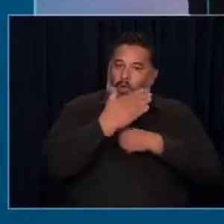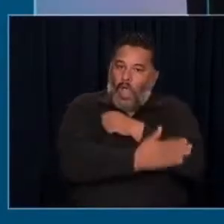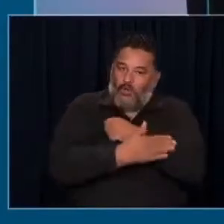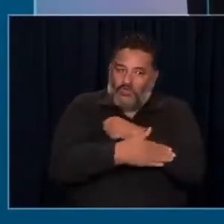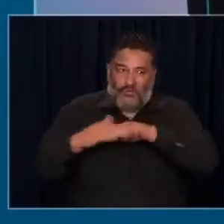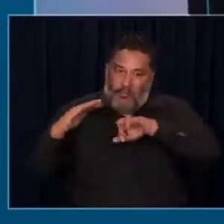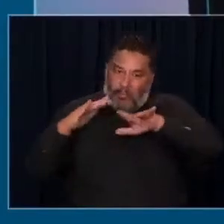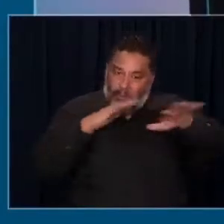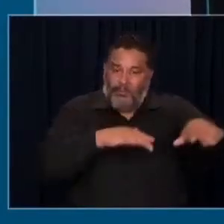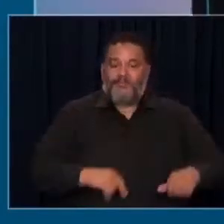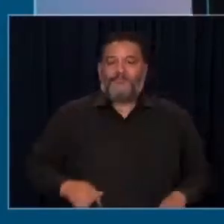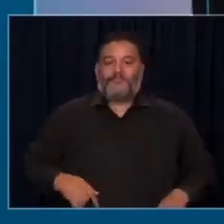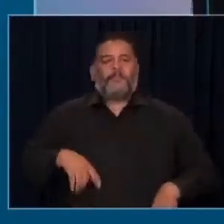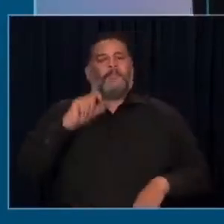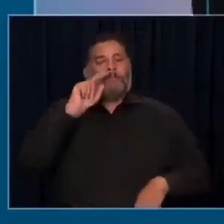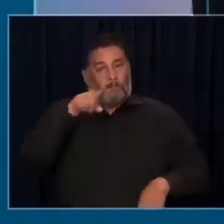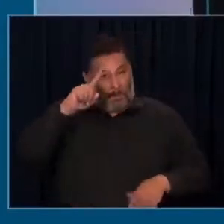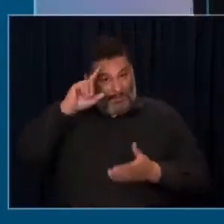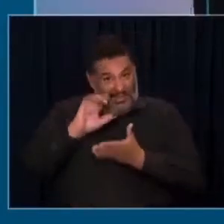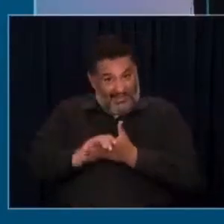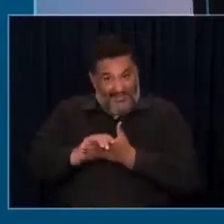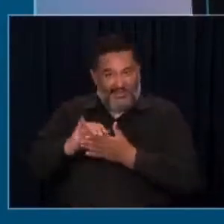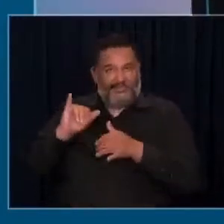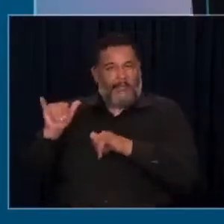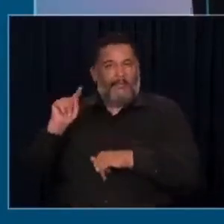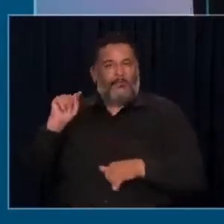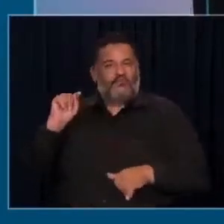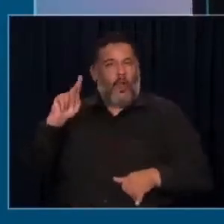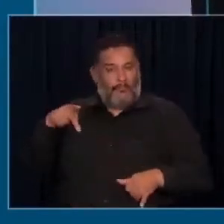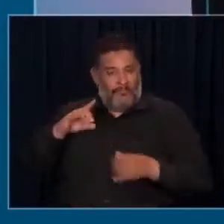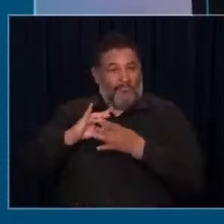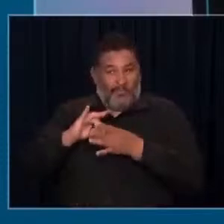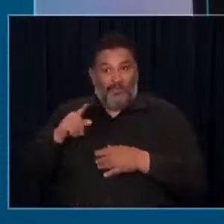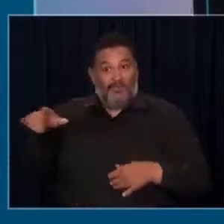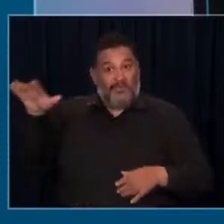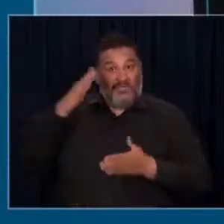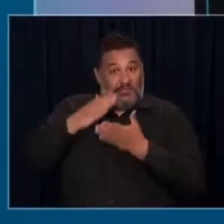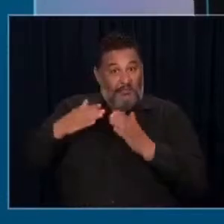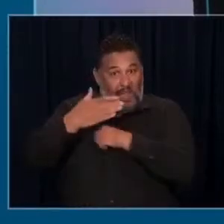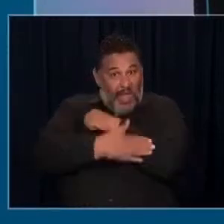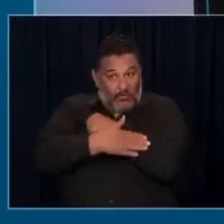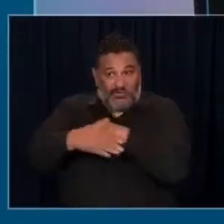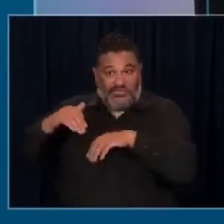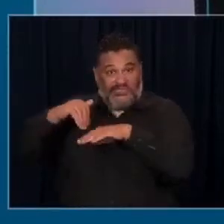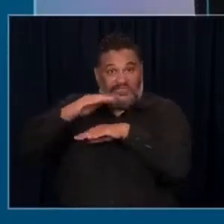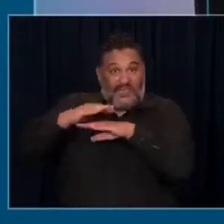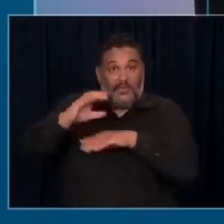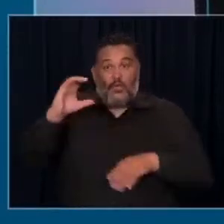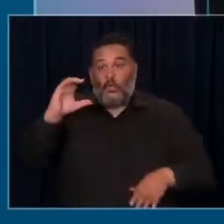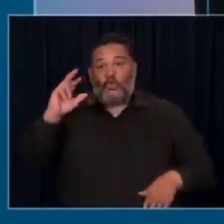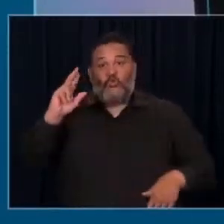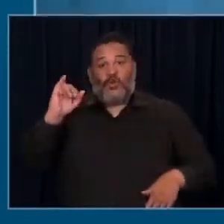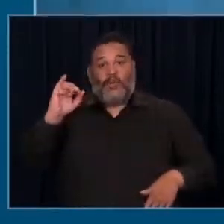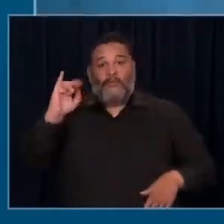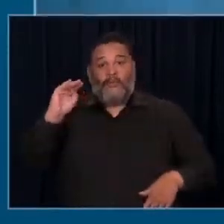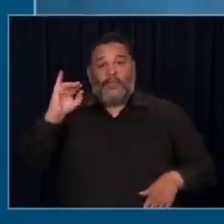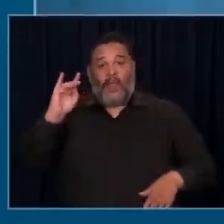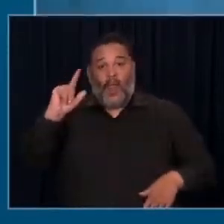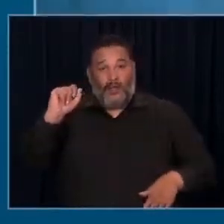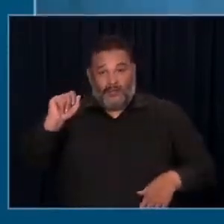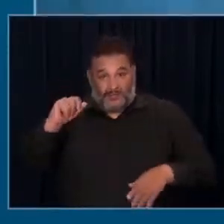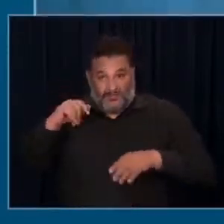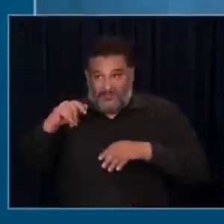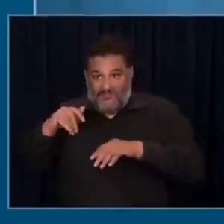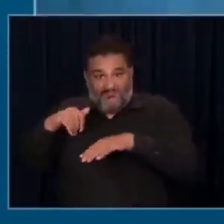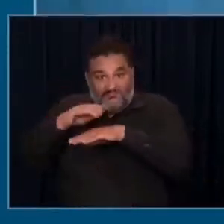that are purposefully, as President Trump has said, sending their criminals and directing them into the United States? Absolutely. In